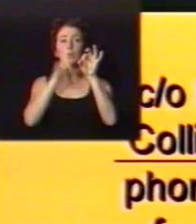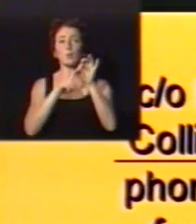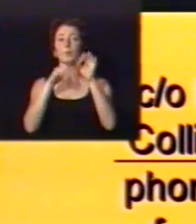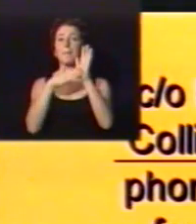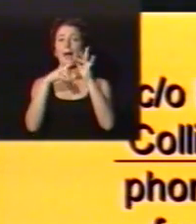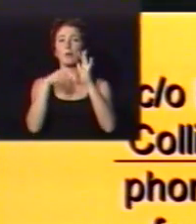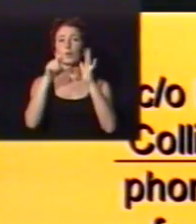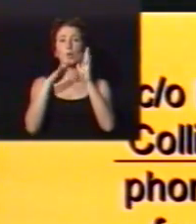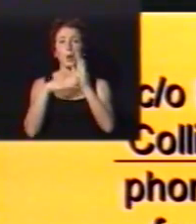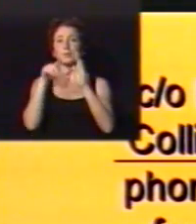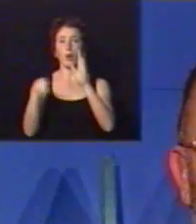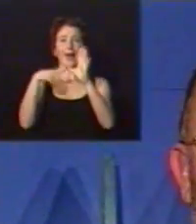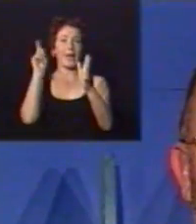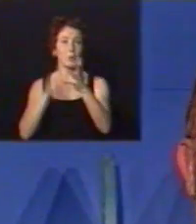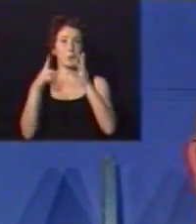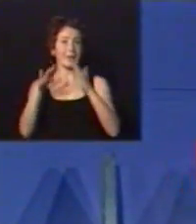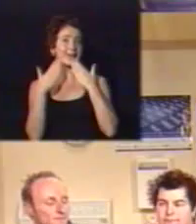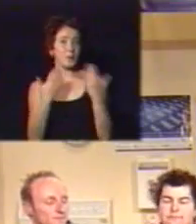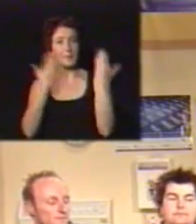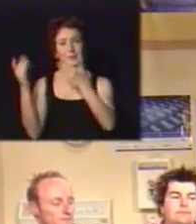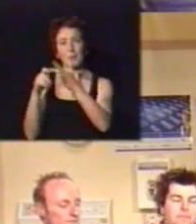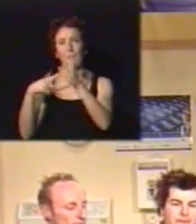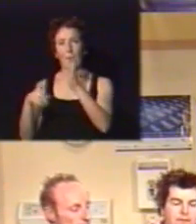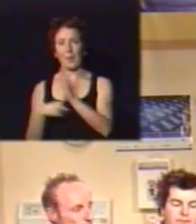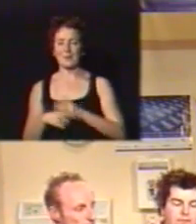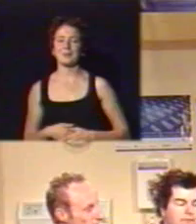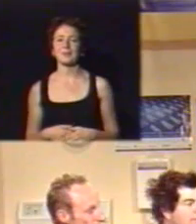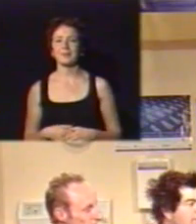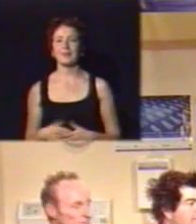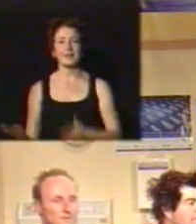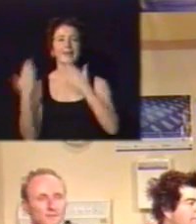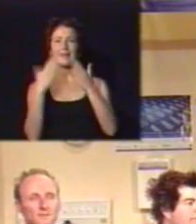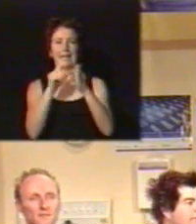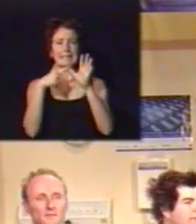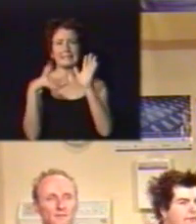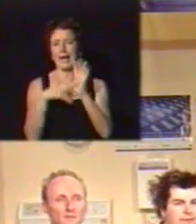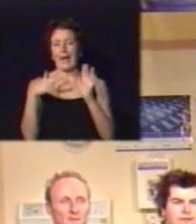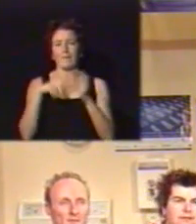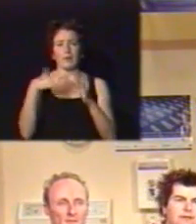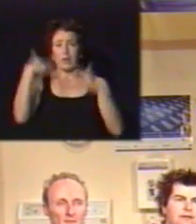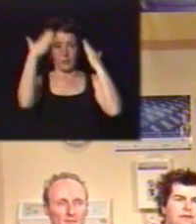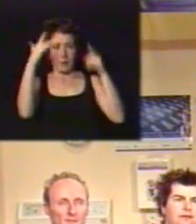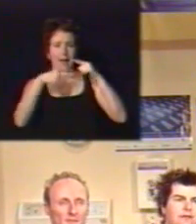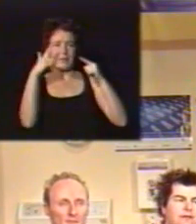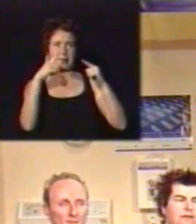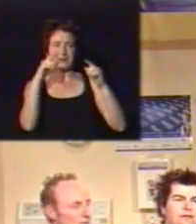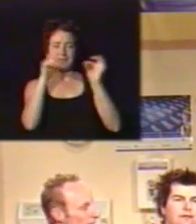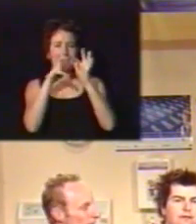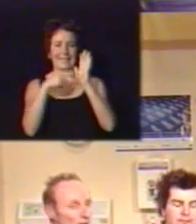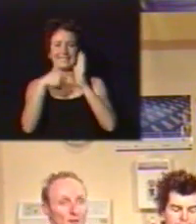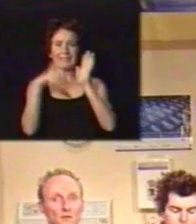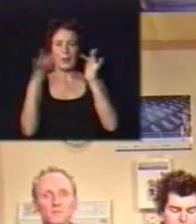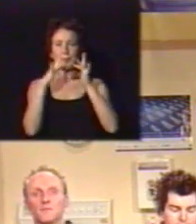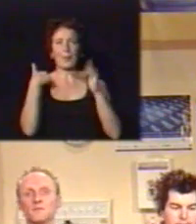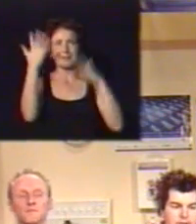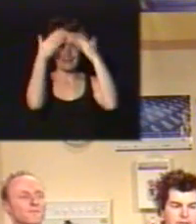squealnews@qmail.com.au. Thank you, and back to Paul. All right, thank you, Dave. I don't know what it is about the Ben TV contacts, but everyone forgets we've got 1 minute to go.